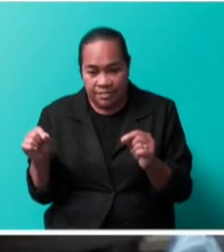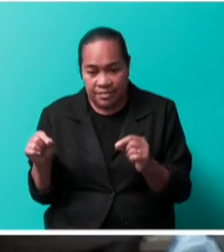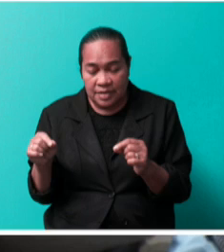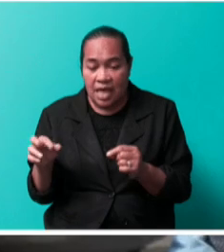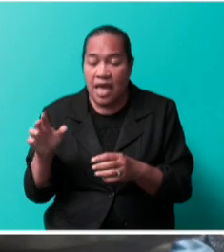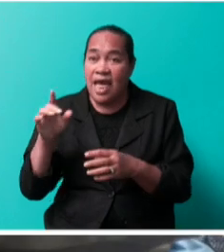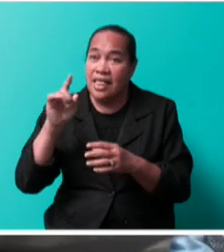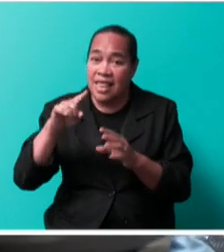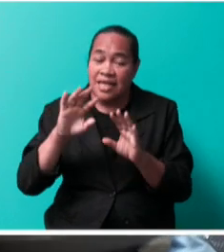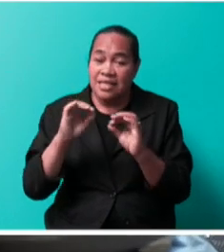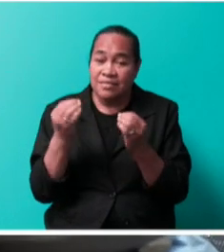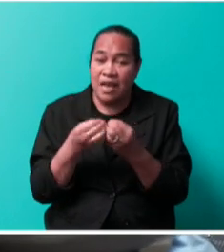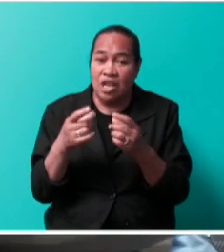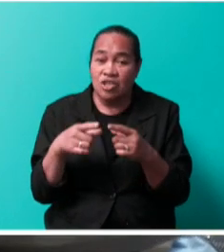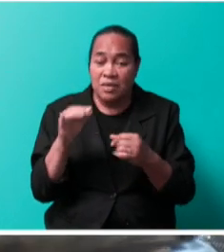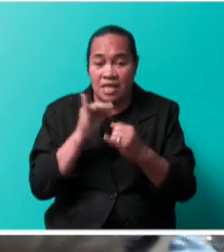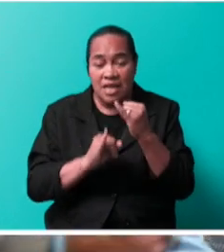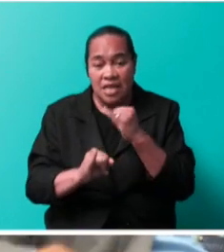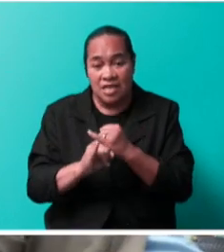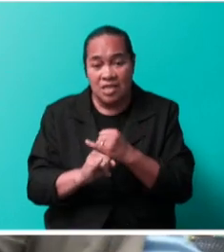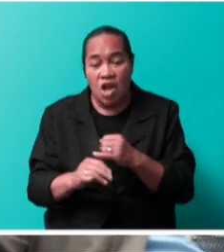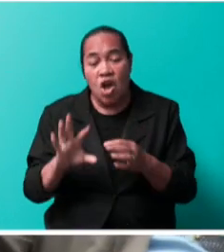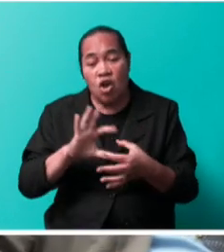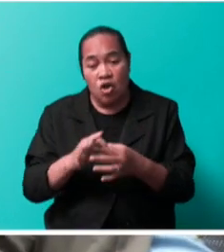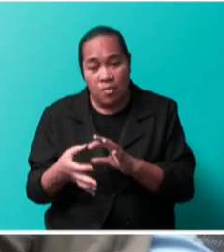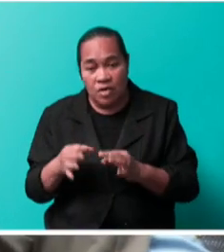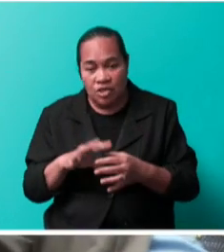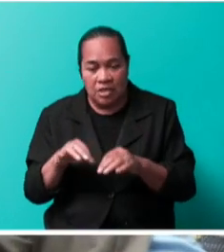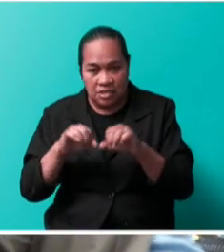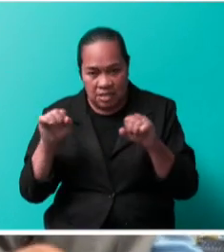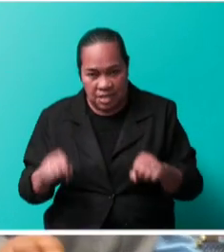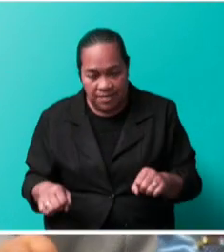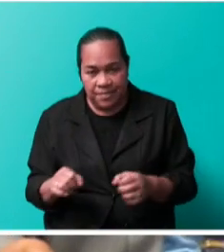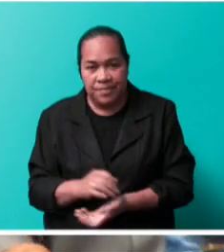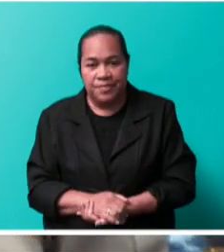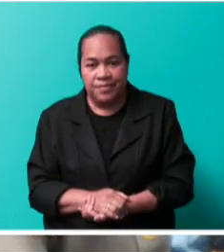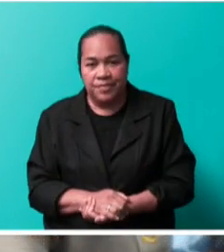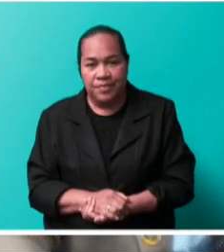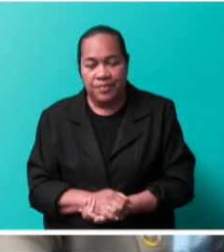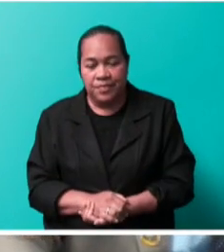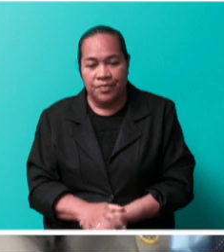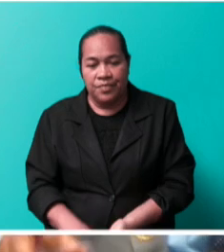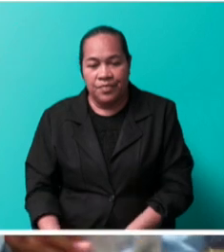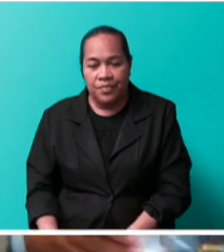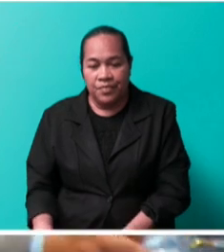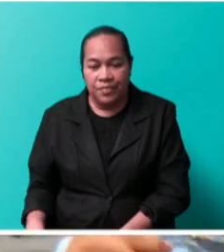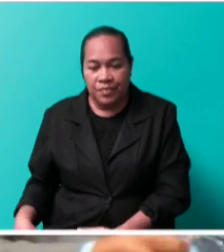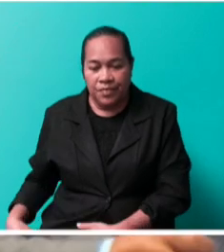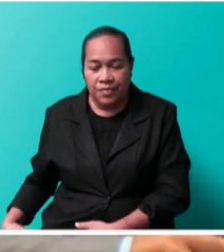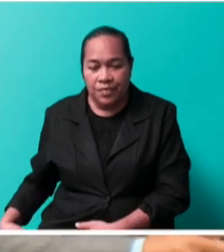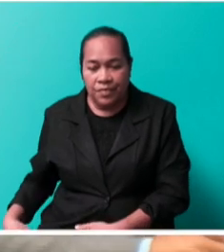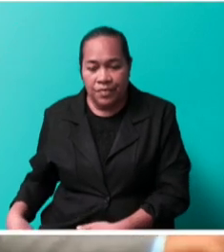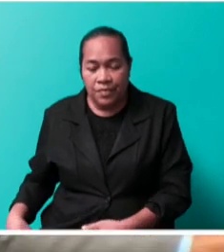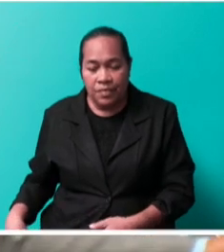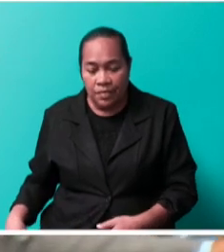agent, the Japan International Cooperation System, or GICS. Mr. Speaker, sir, the purpose of the agent agreement is to